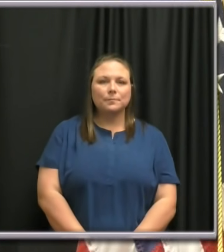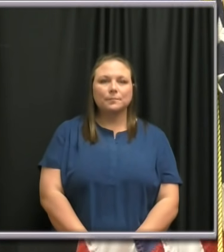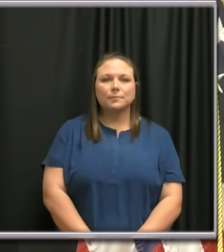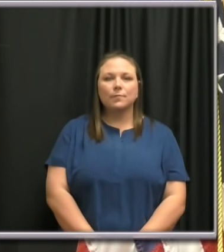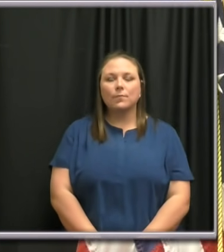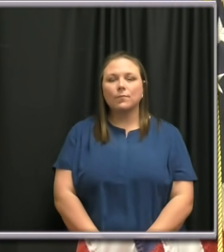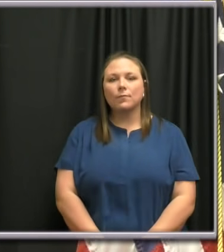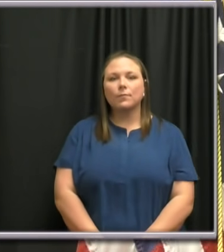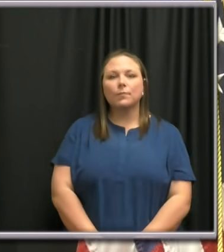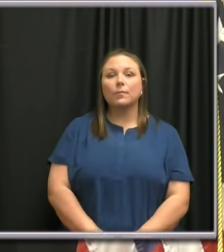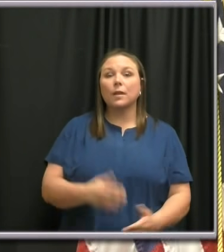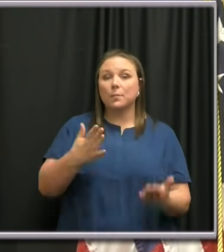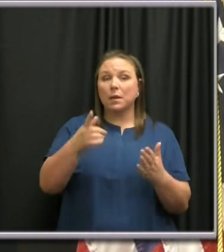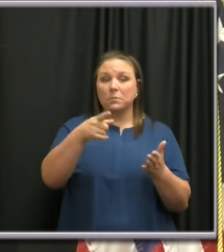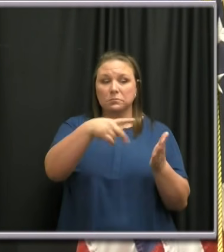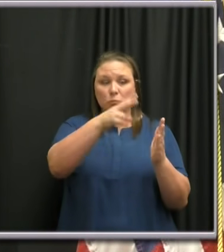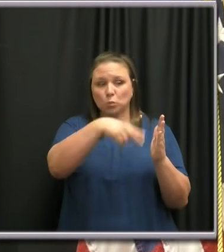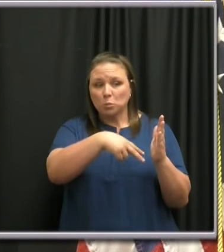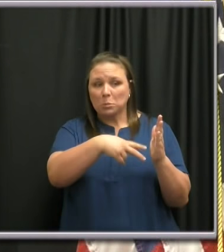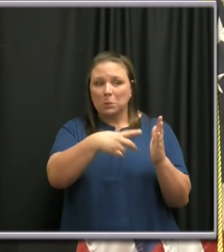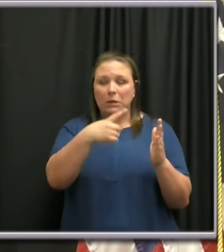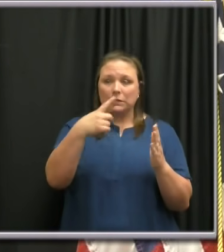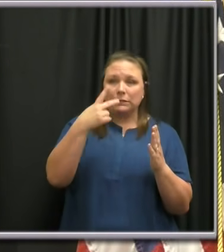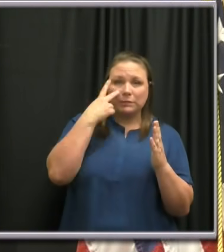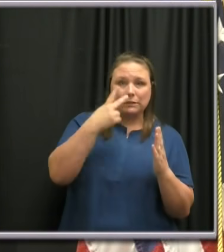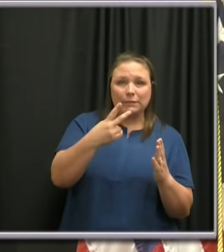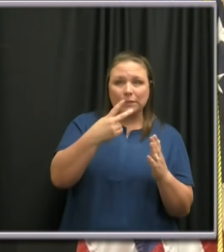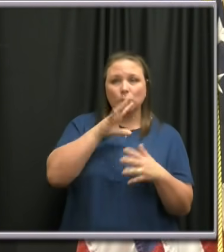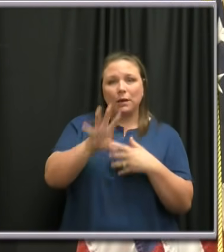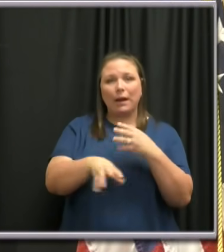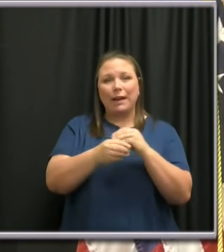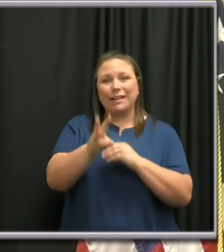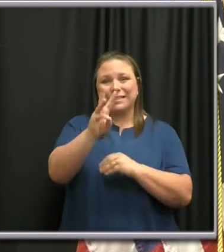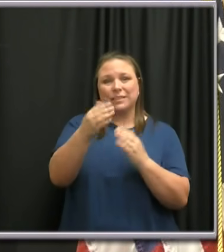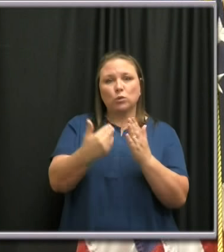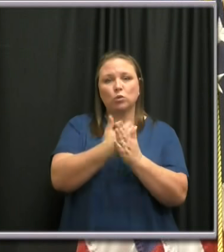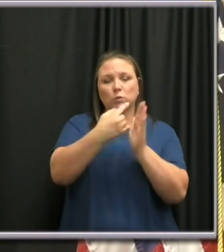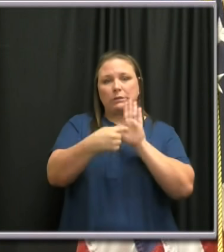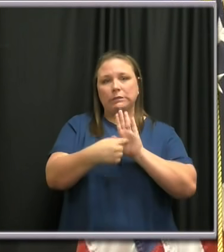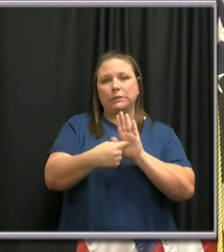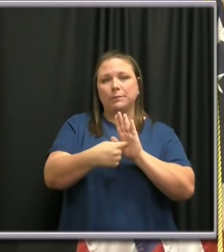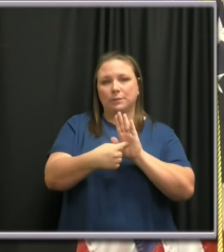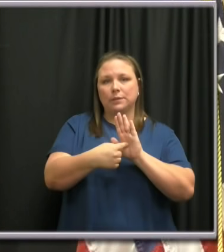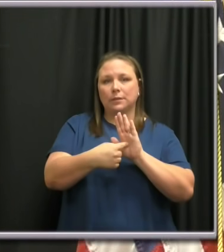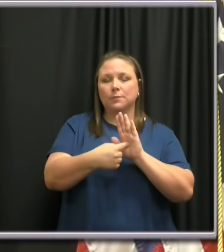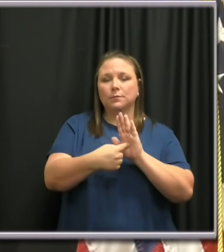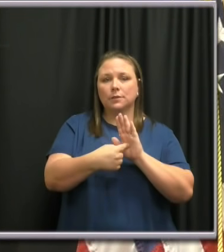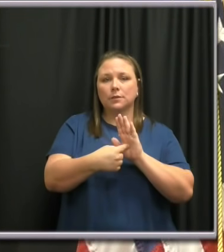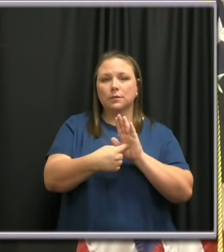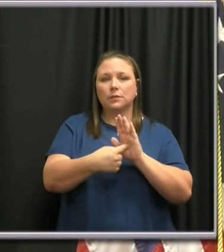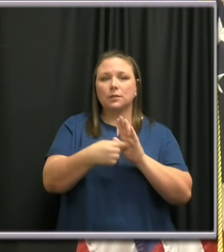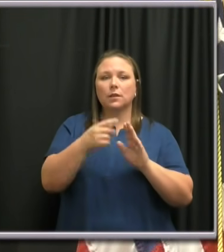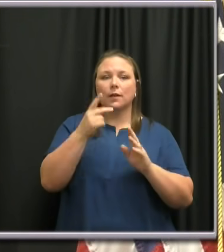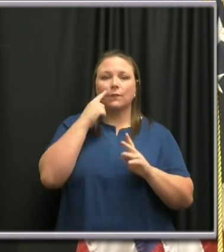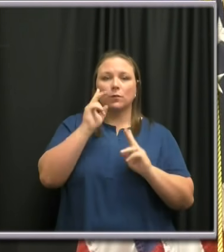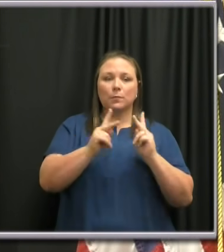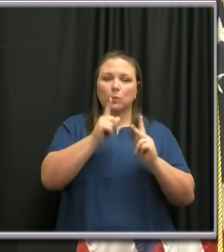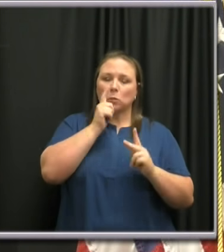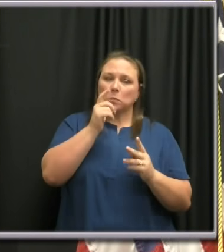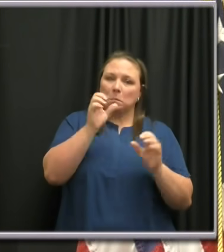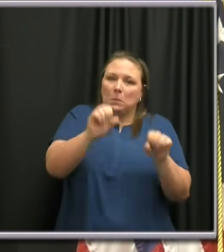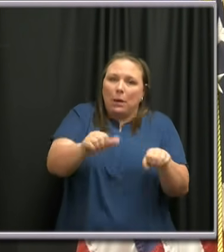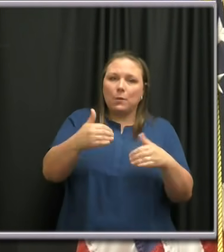You may have read or heard that the CDC has added 6 new symptoms to those that indicate a possibility of